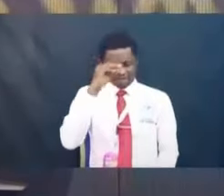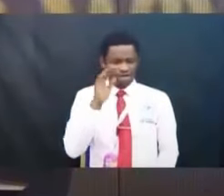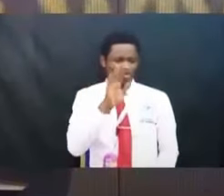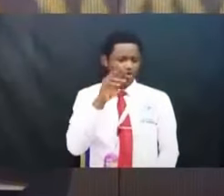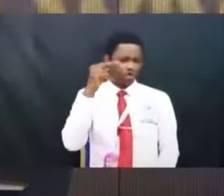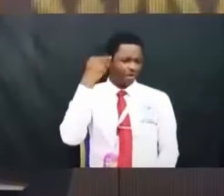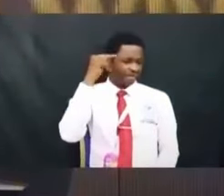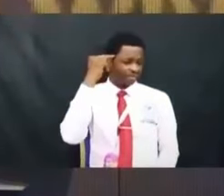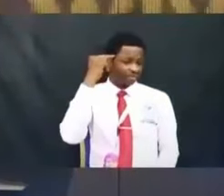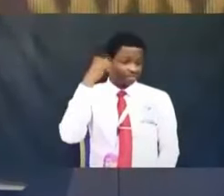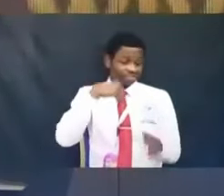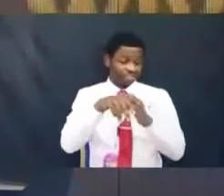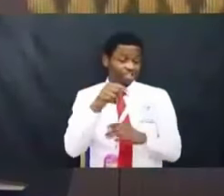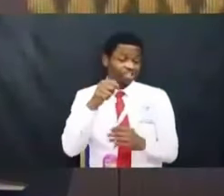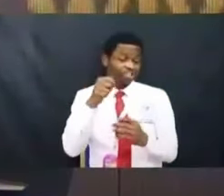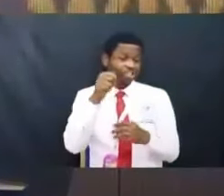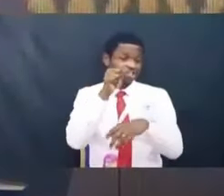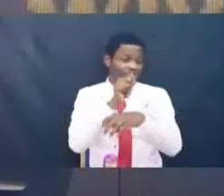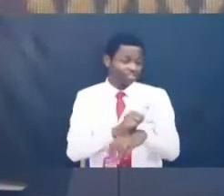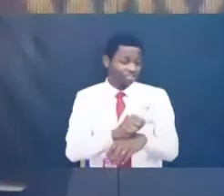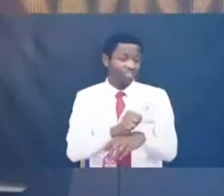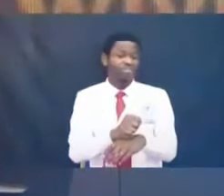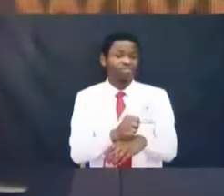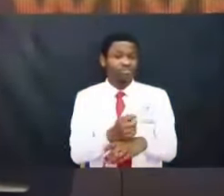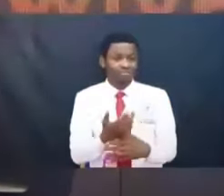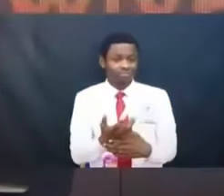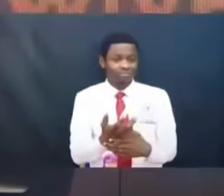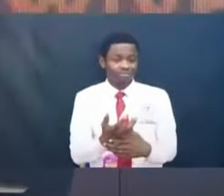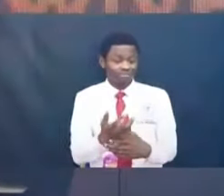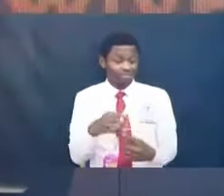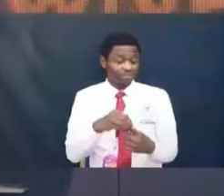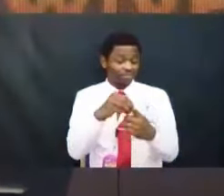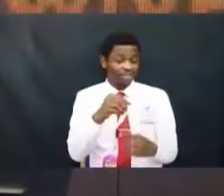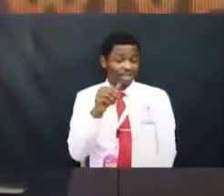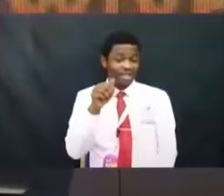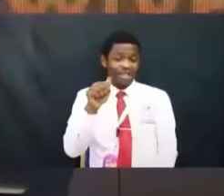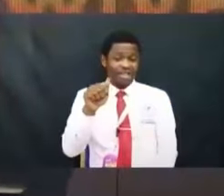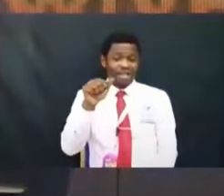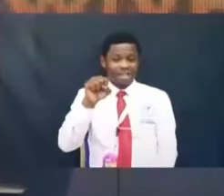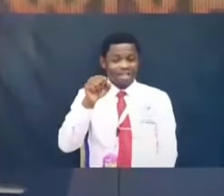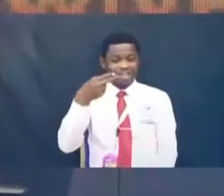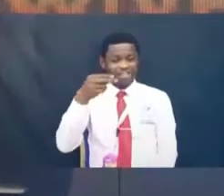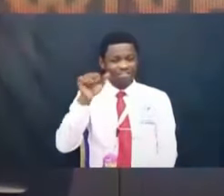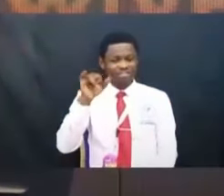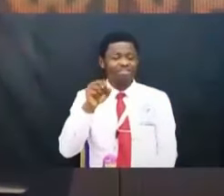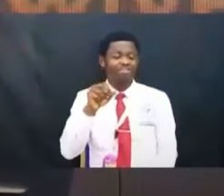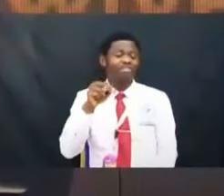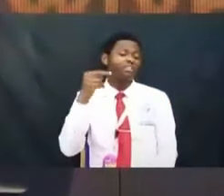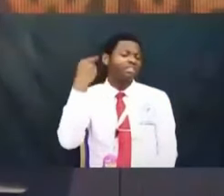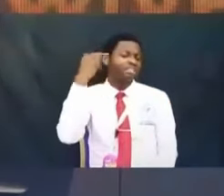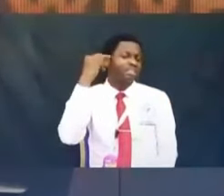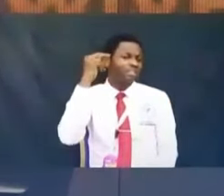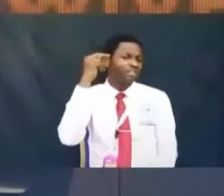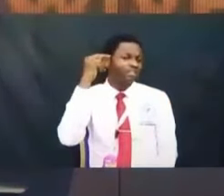in our tradition, or the Akan tradition, especially the Ashantis, those days, the nephew is rated